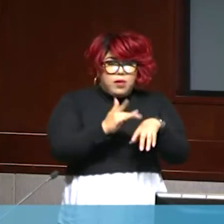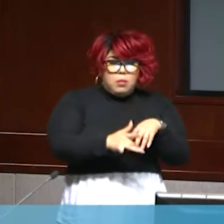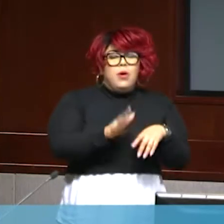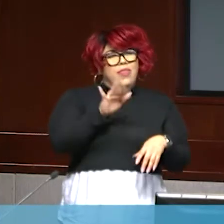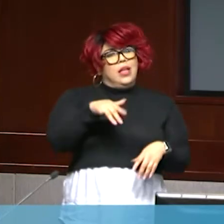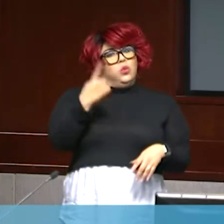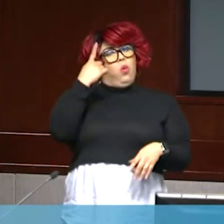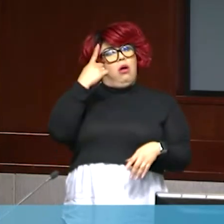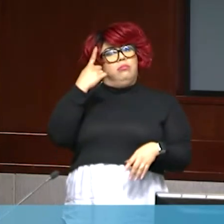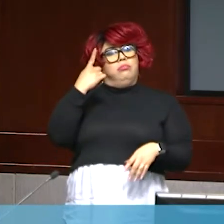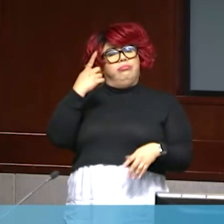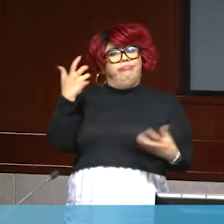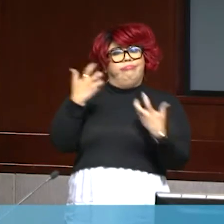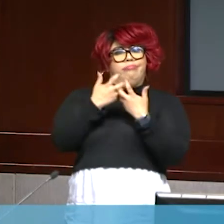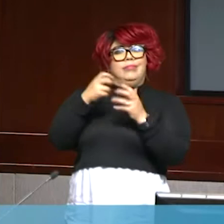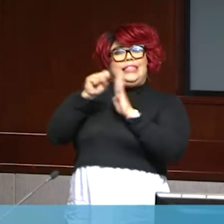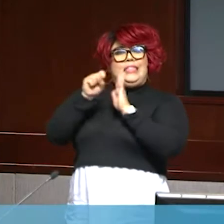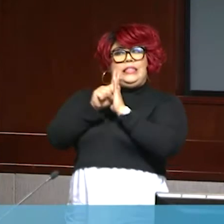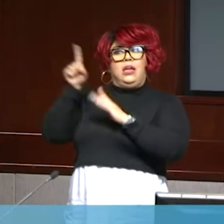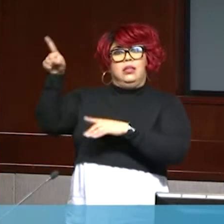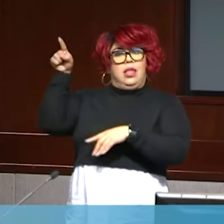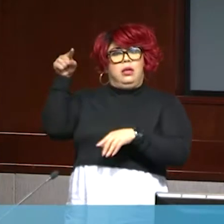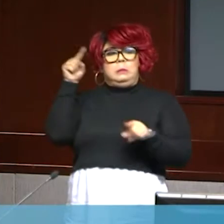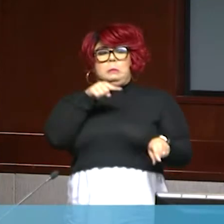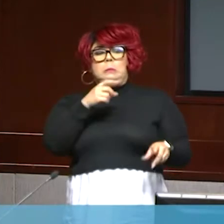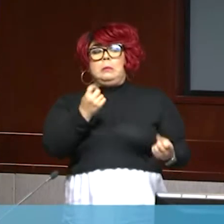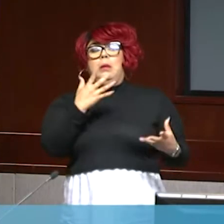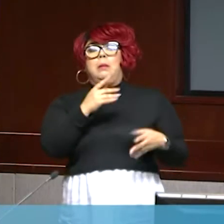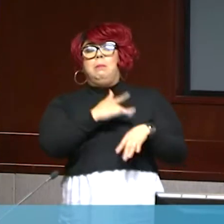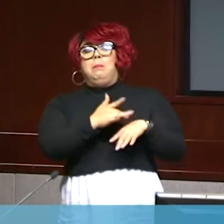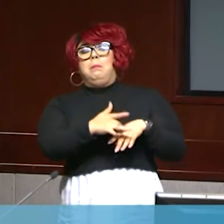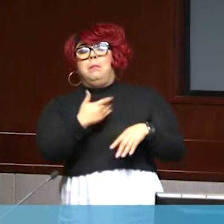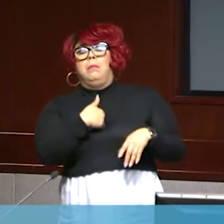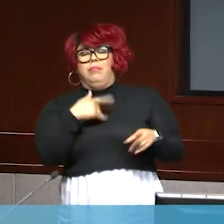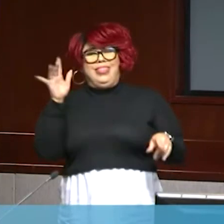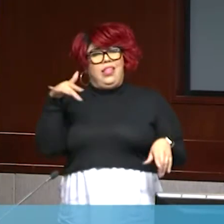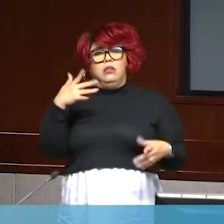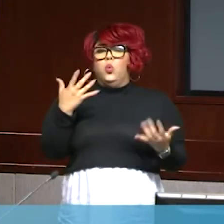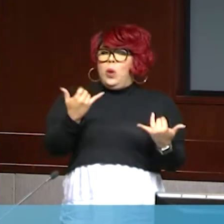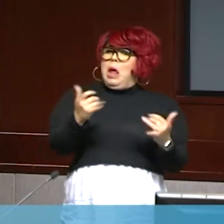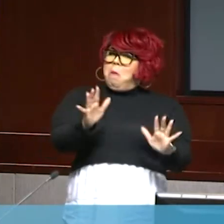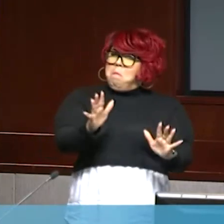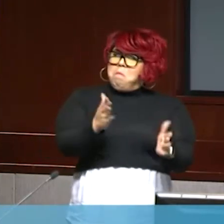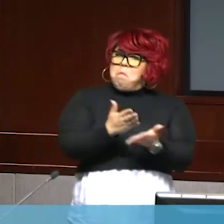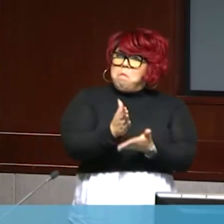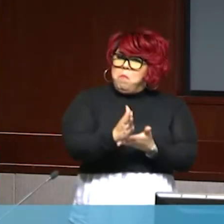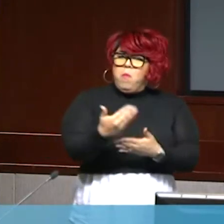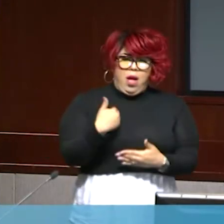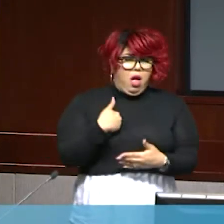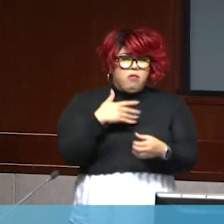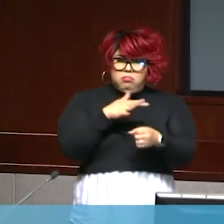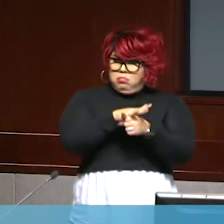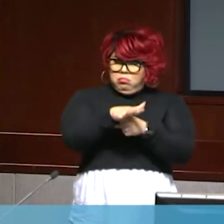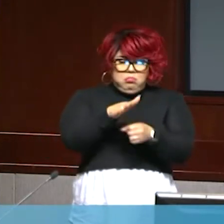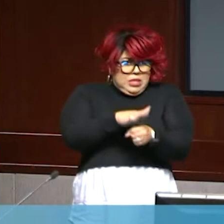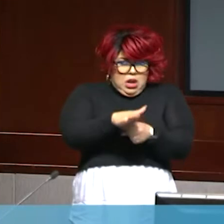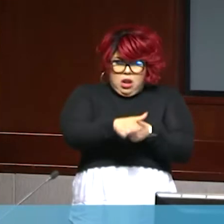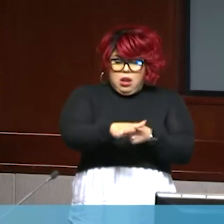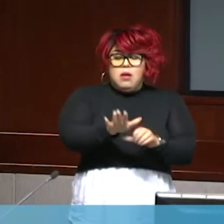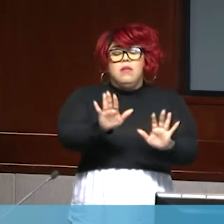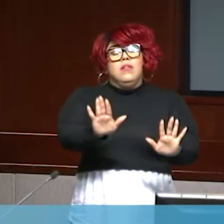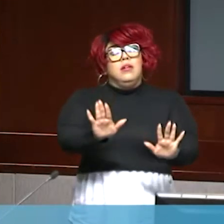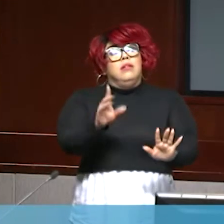their items that they check off. For now, we are okay, but we are concerned